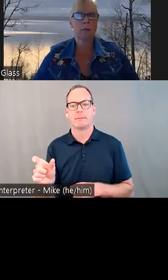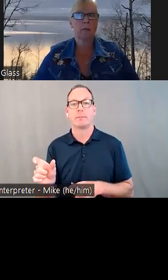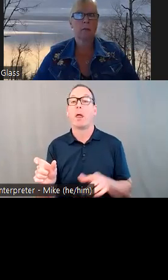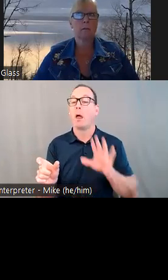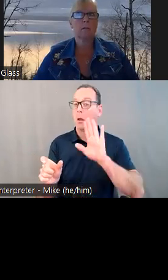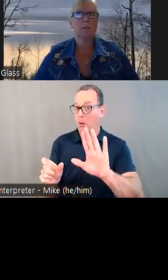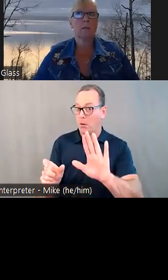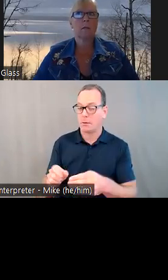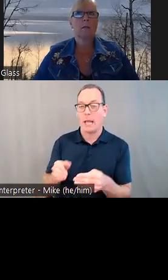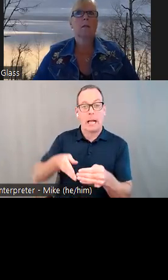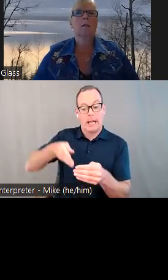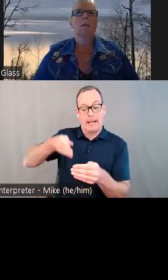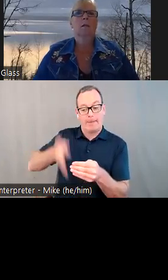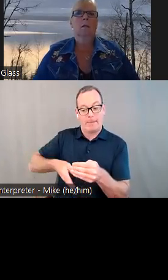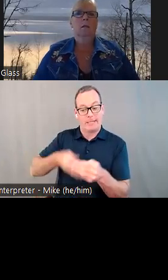reports.